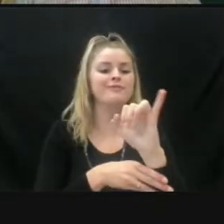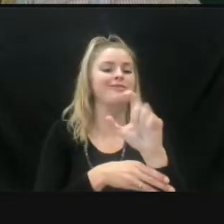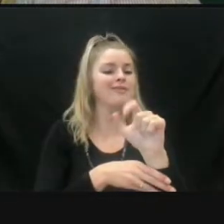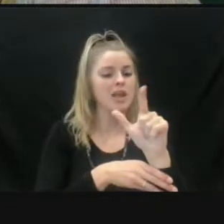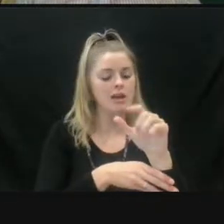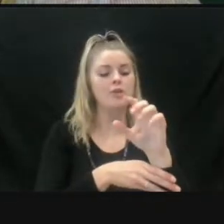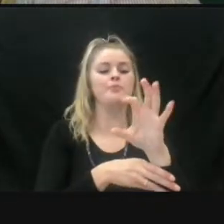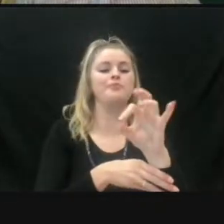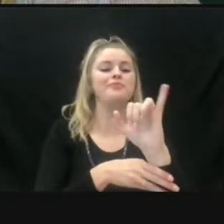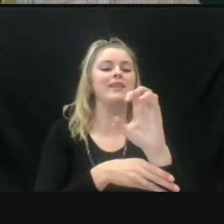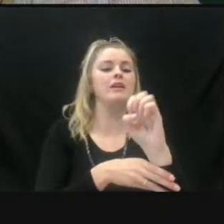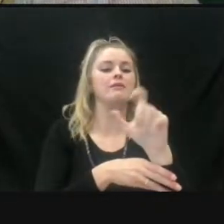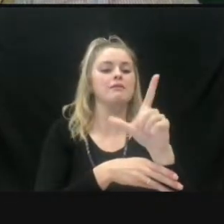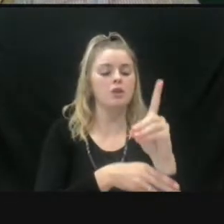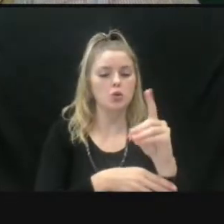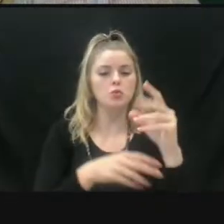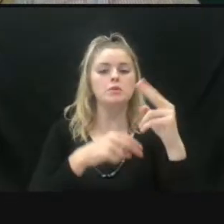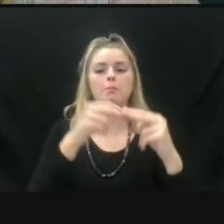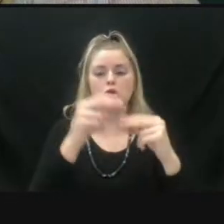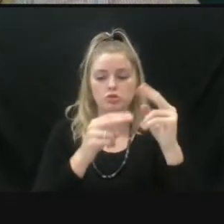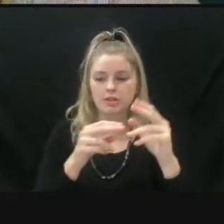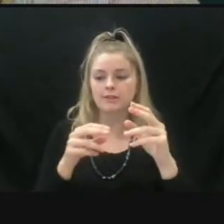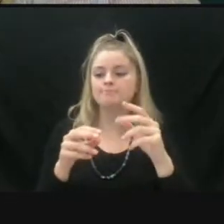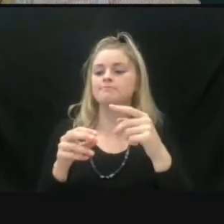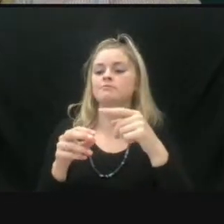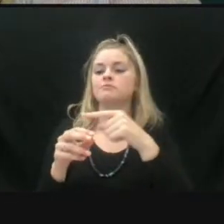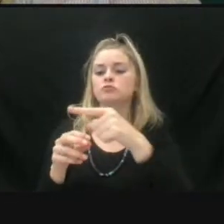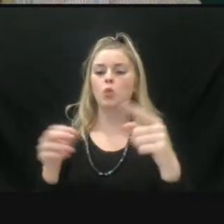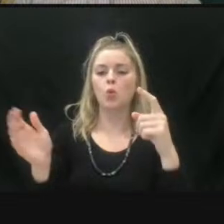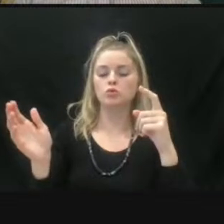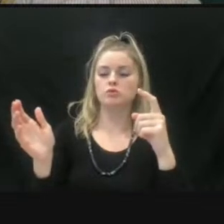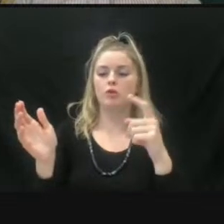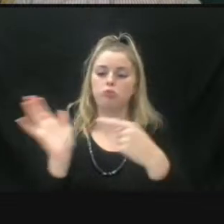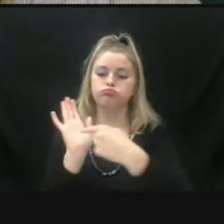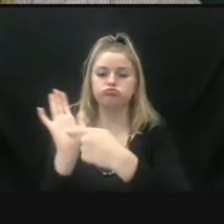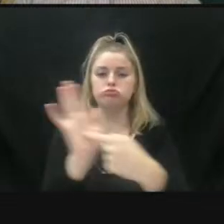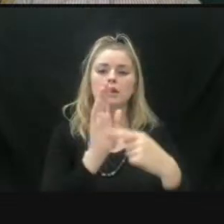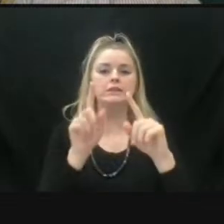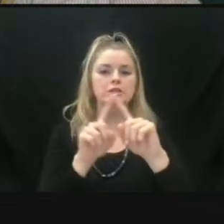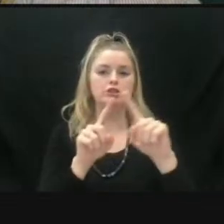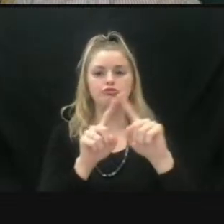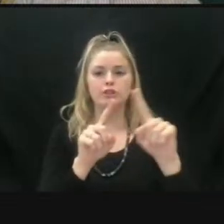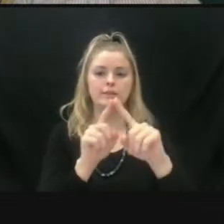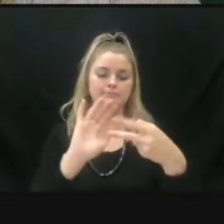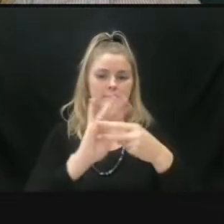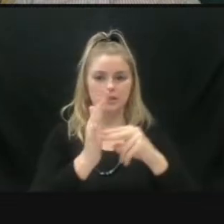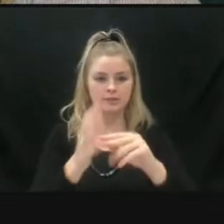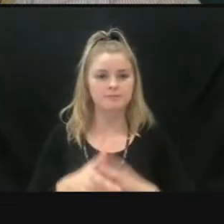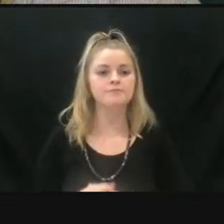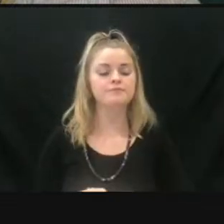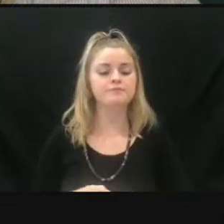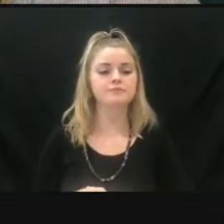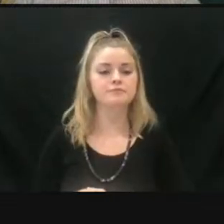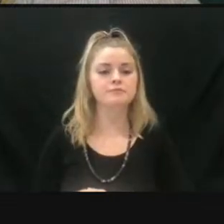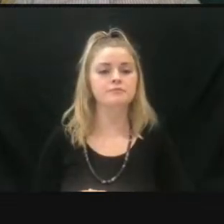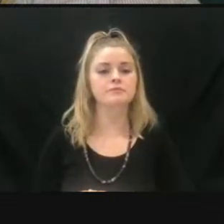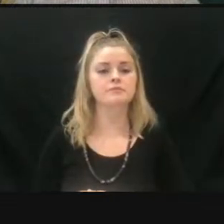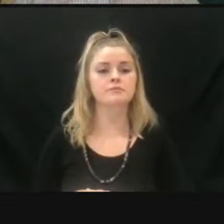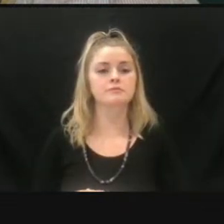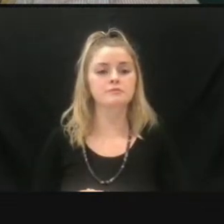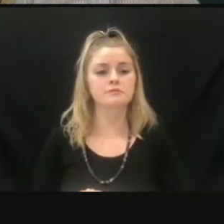building occupying a memory that was culturally significant. Often, many conversations were had and were